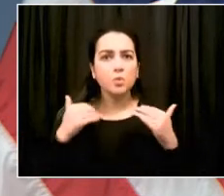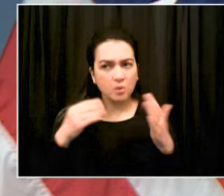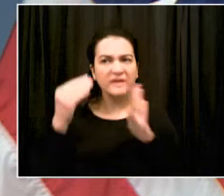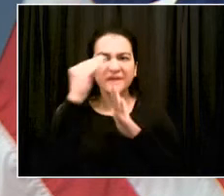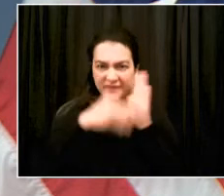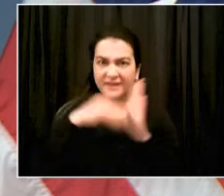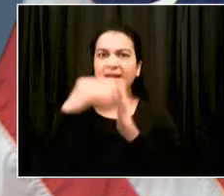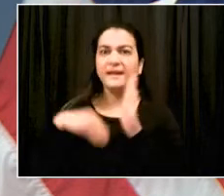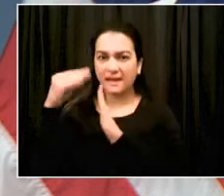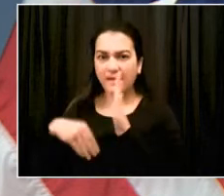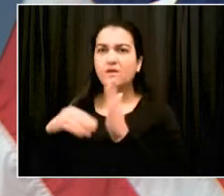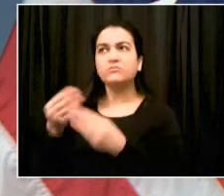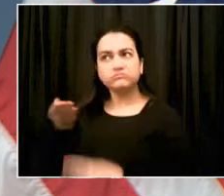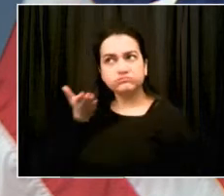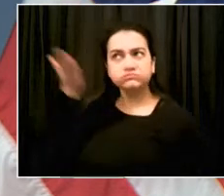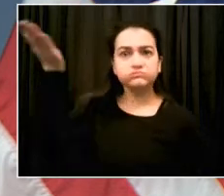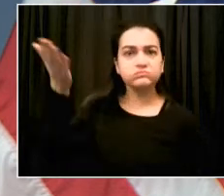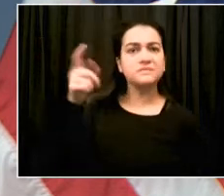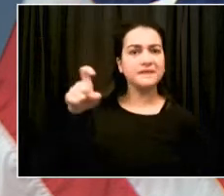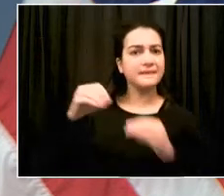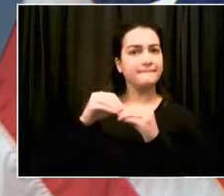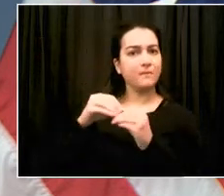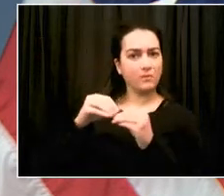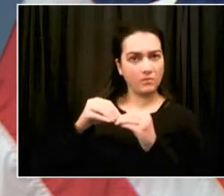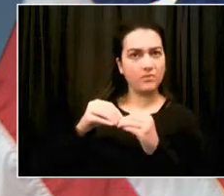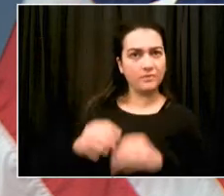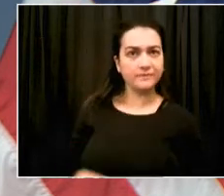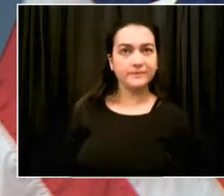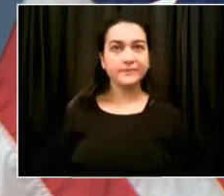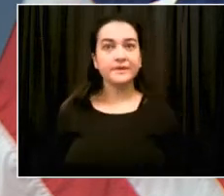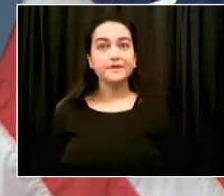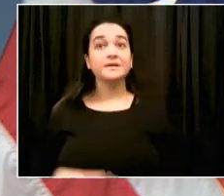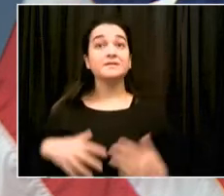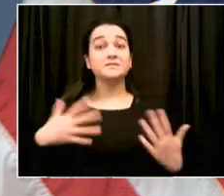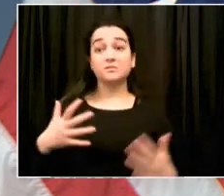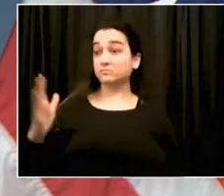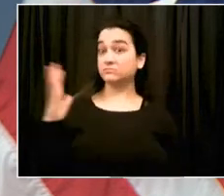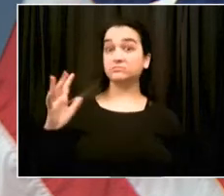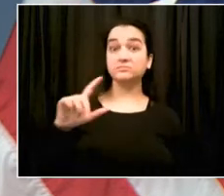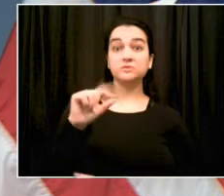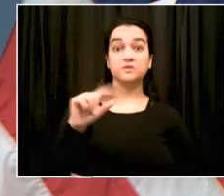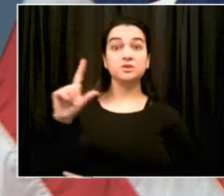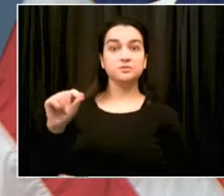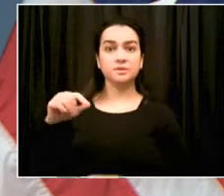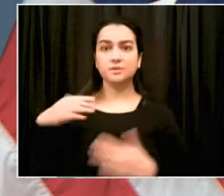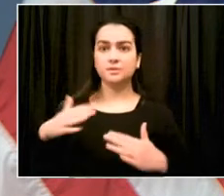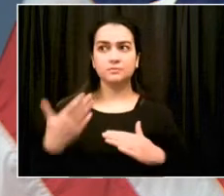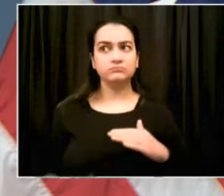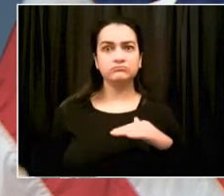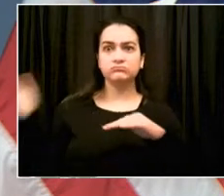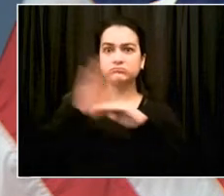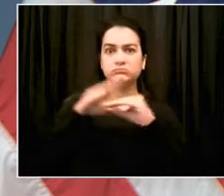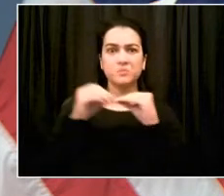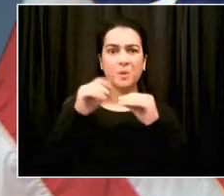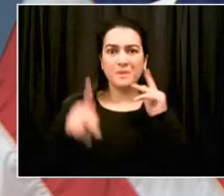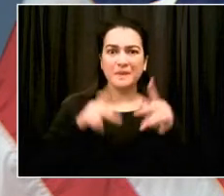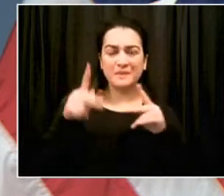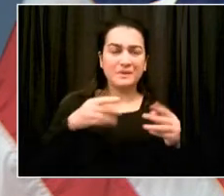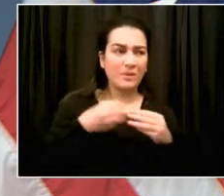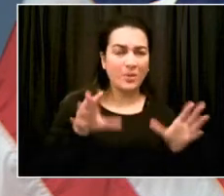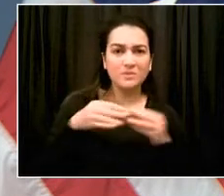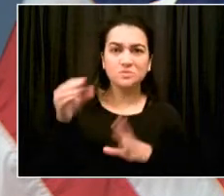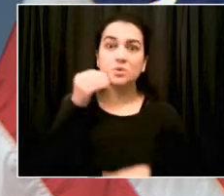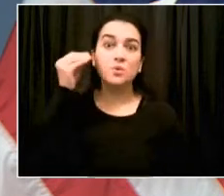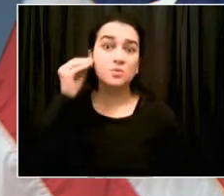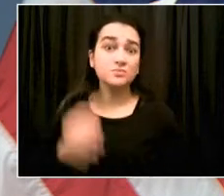year. It's not just the amount of housing, but also the type of housing. As we continue to sharpen our